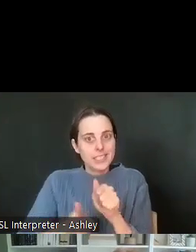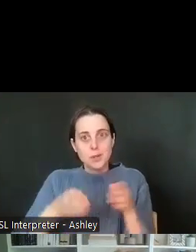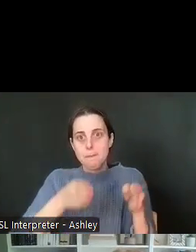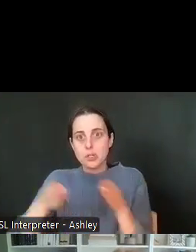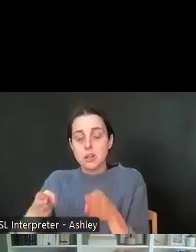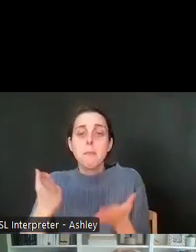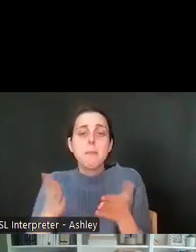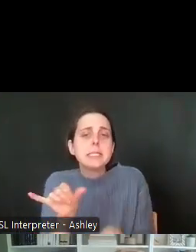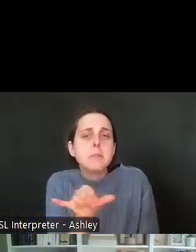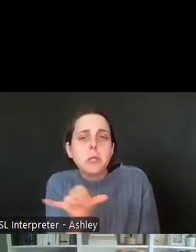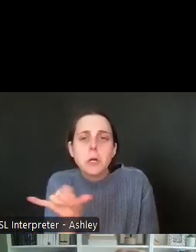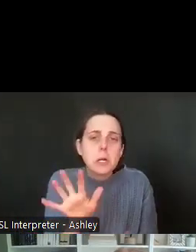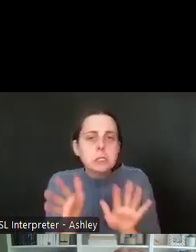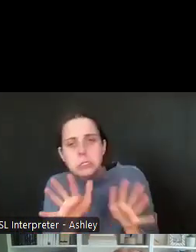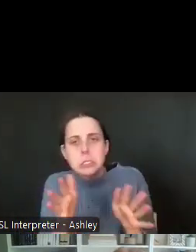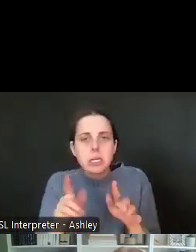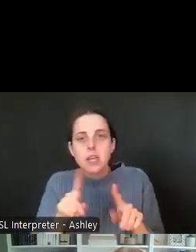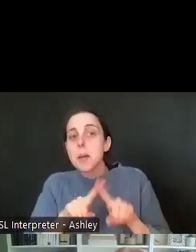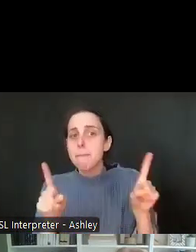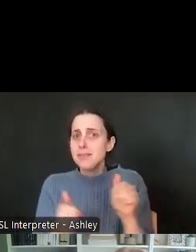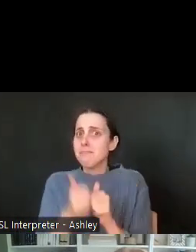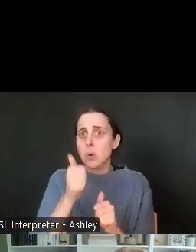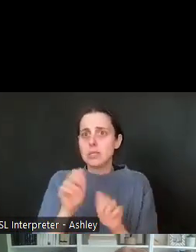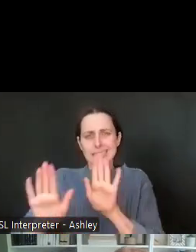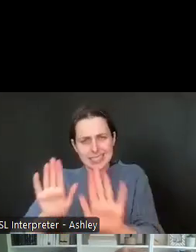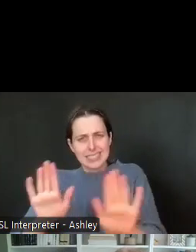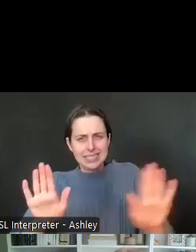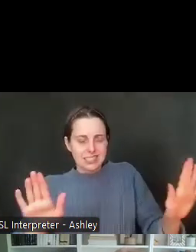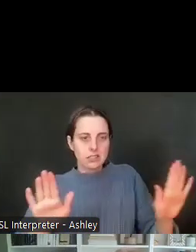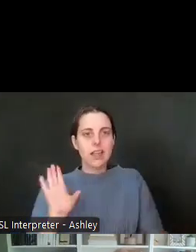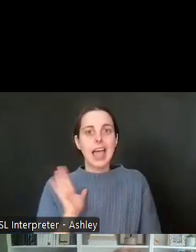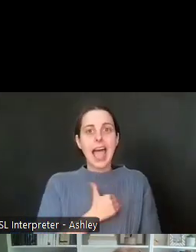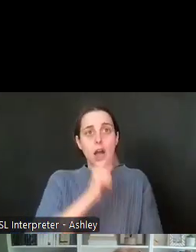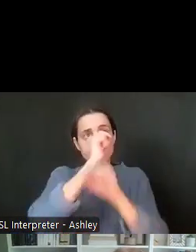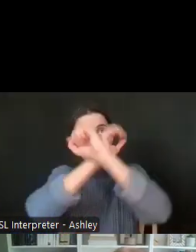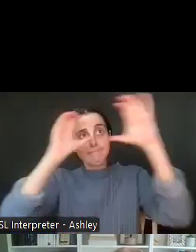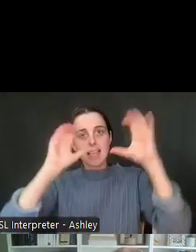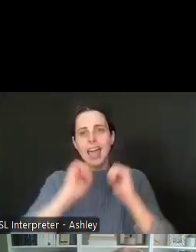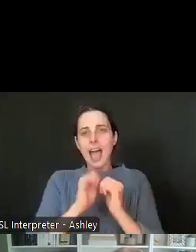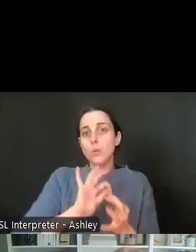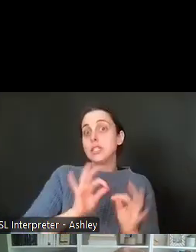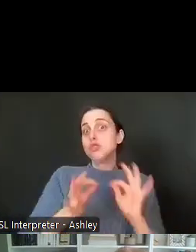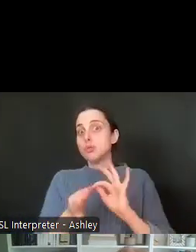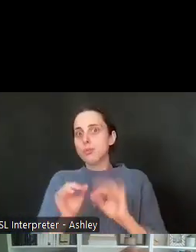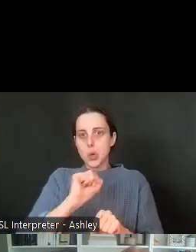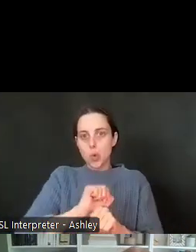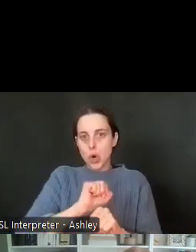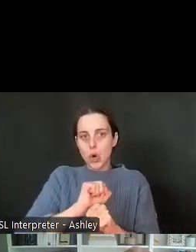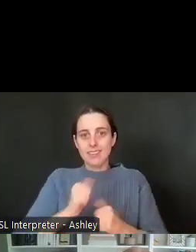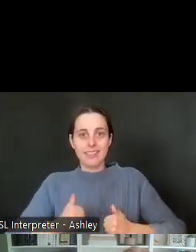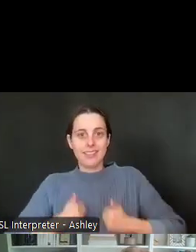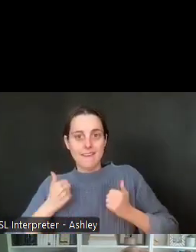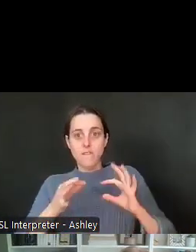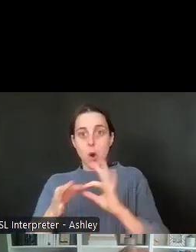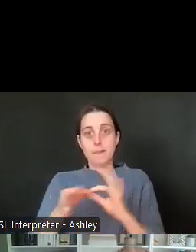that our own interpretation of work-life harmony, what we want, may look different. And so part